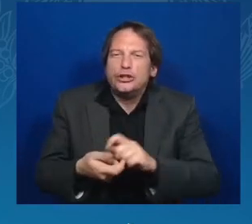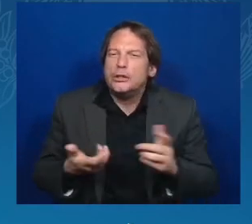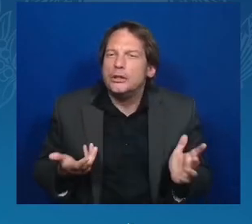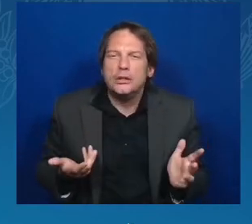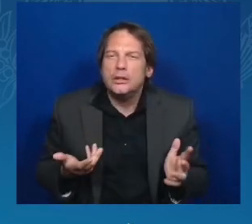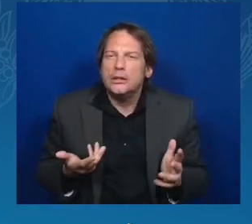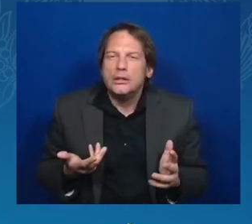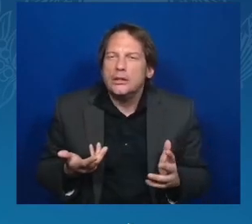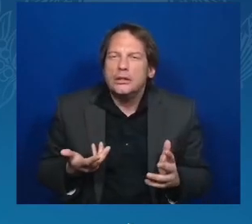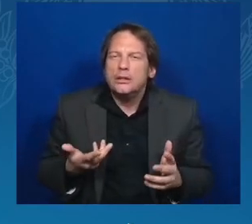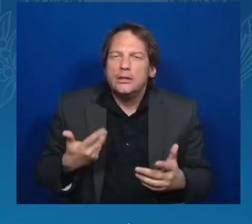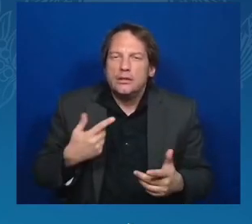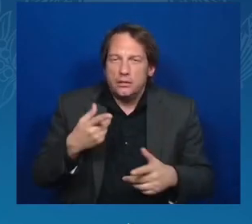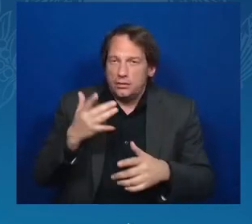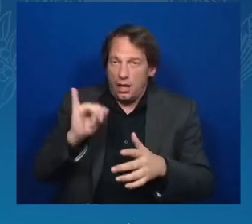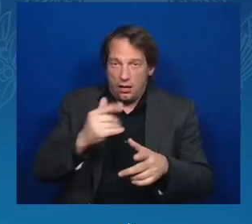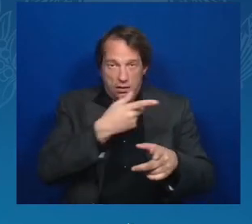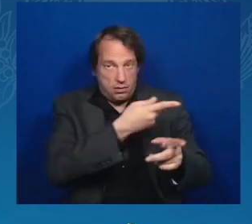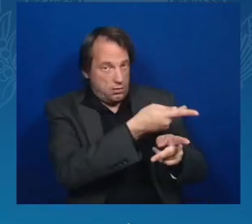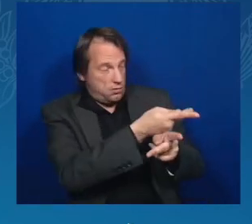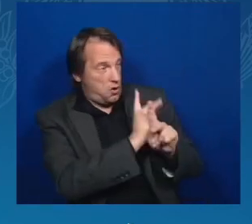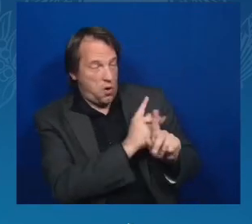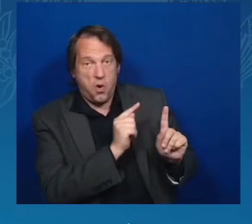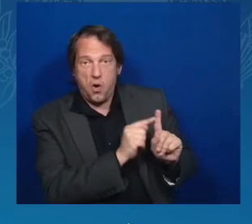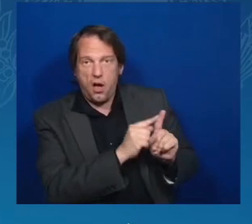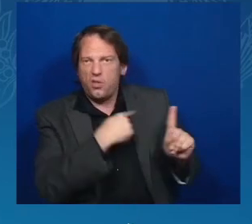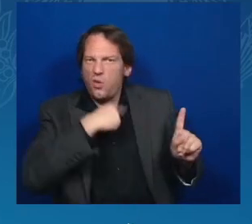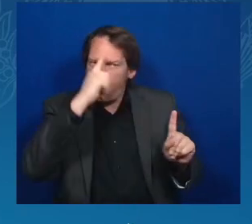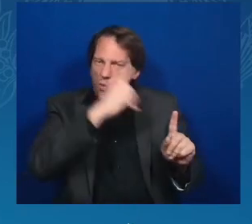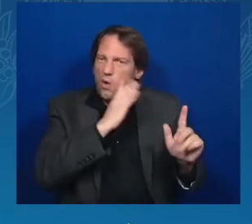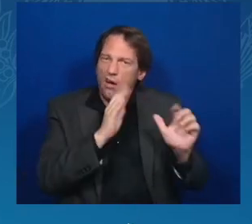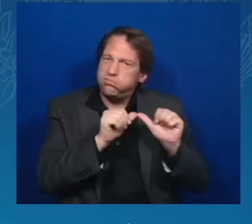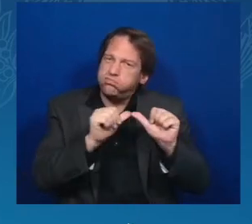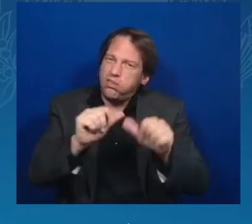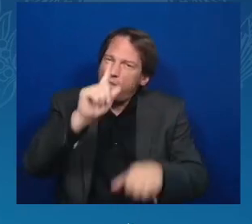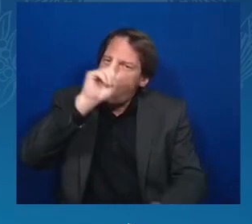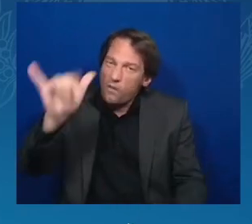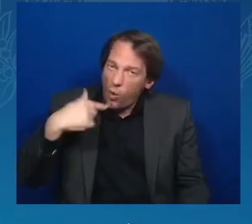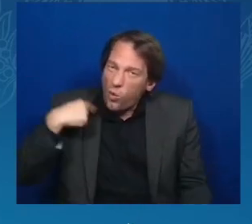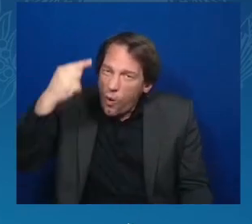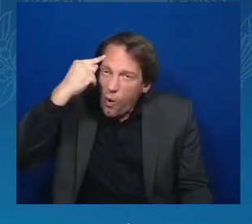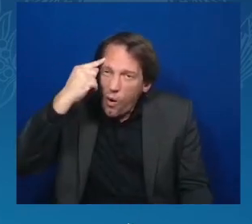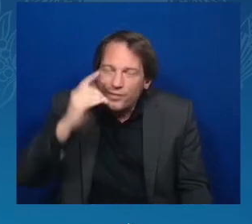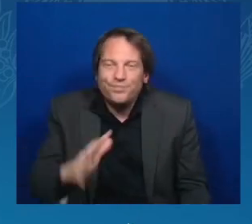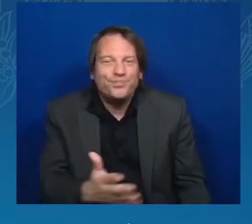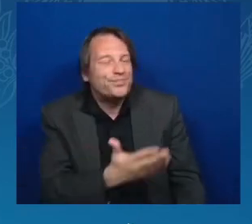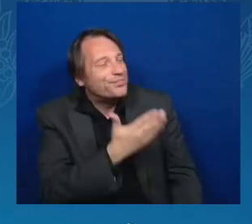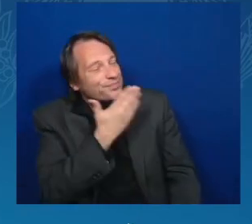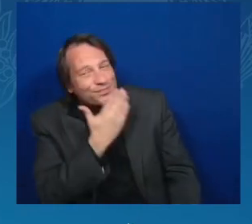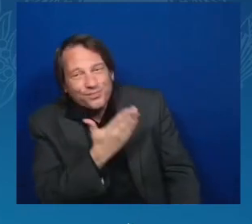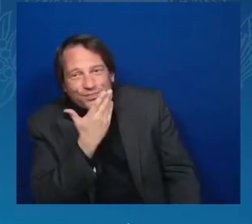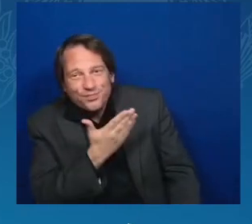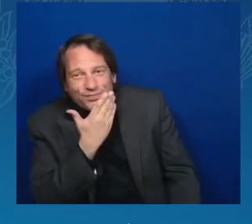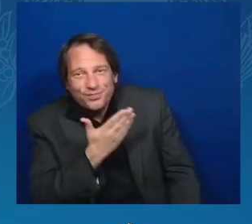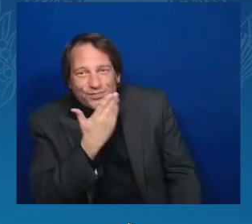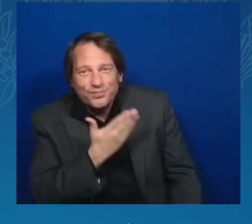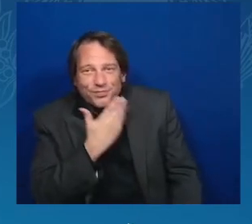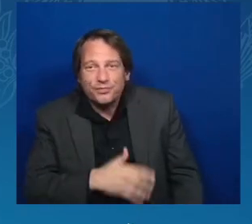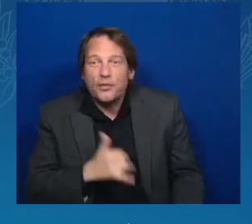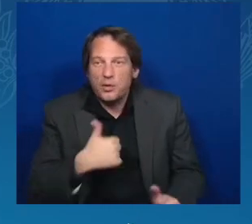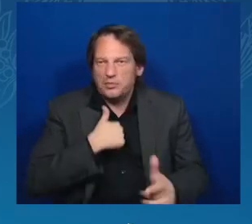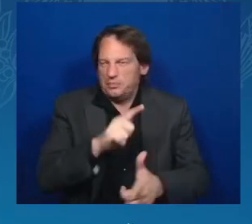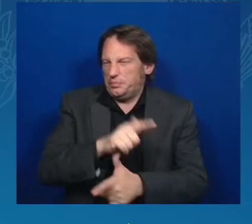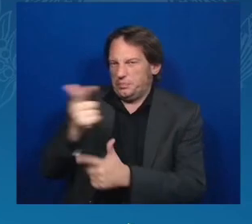so much for sharing that with us. And then Beth Whalen, who is right here next to me, she is a school